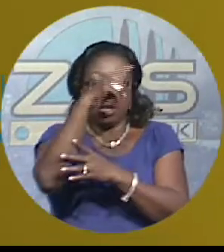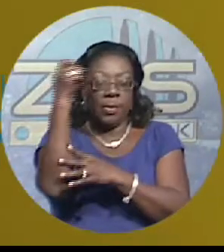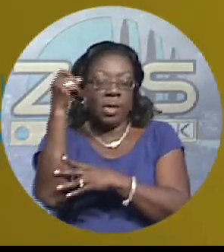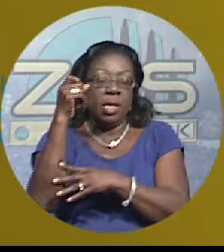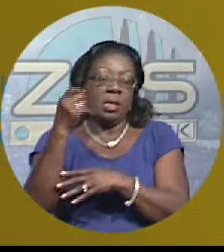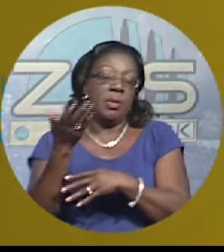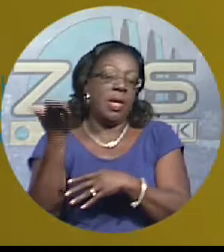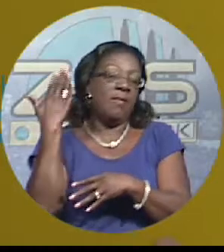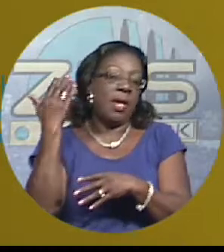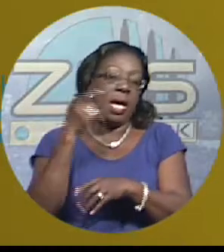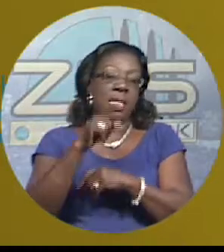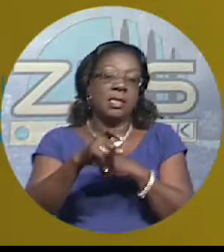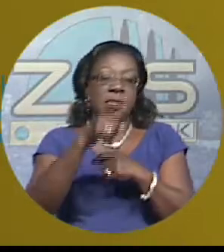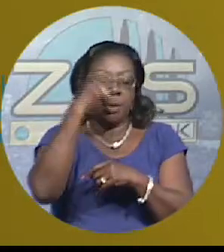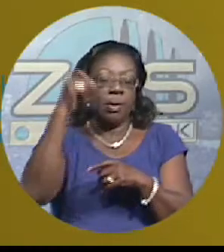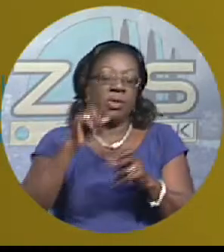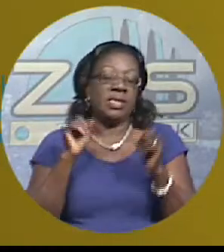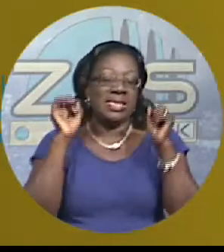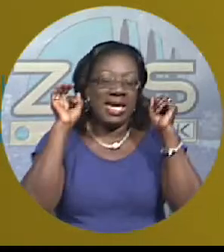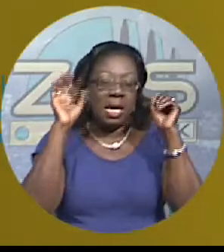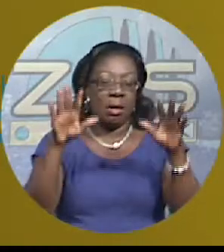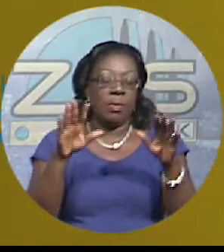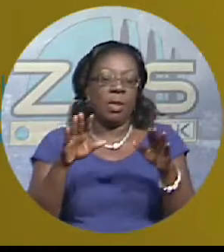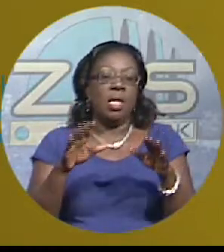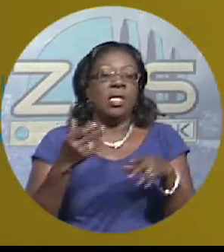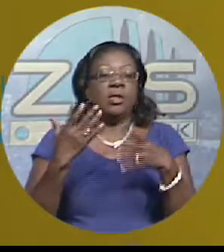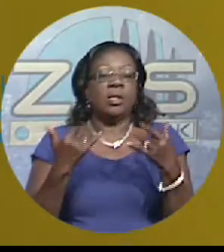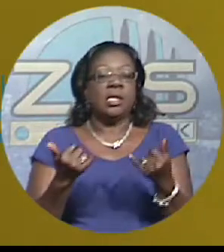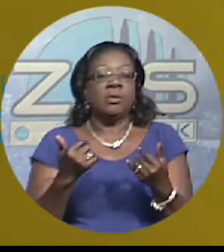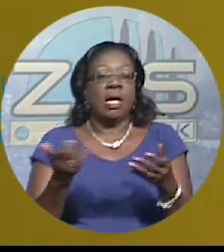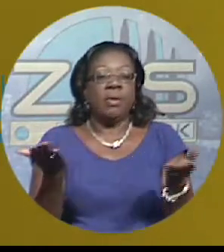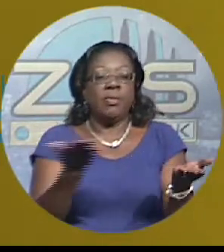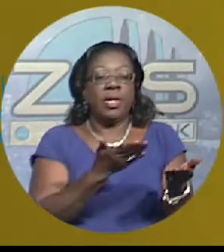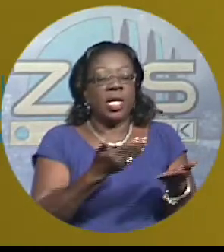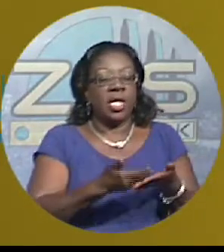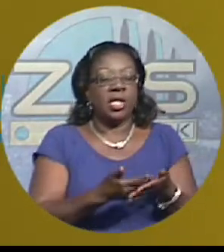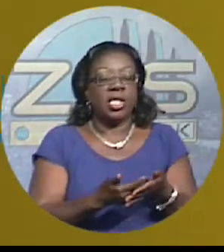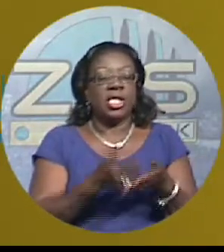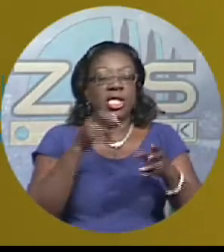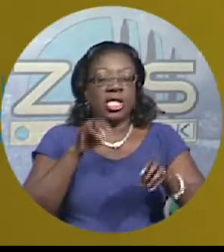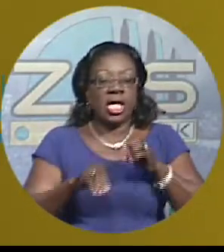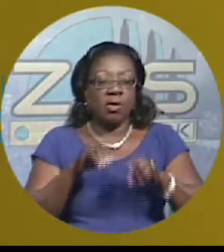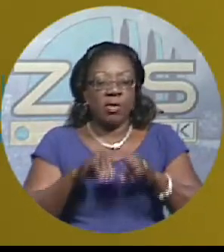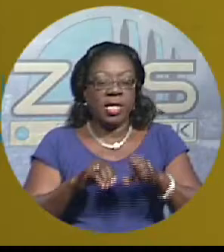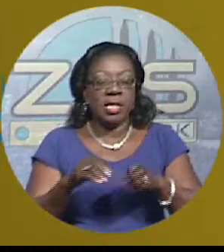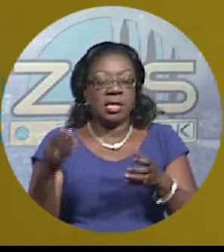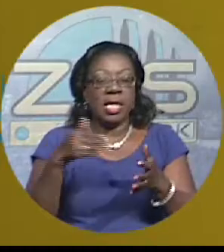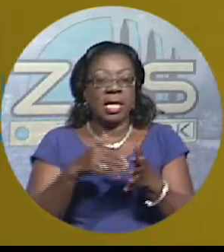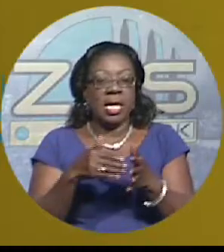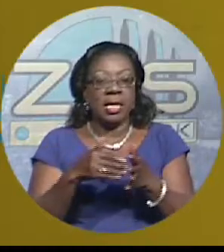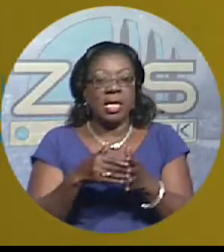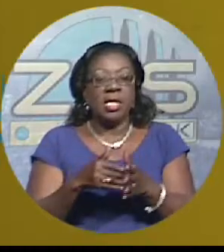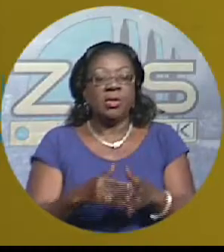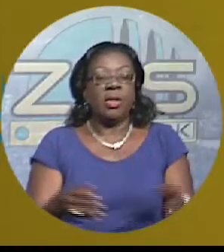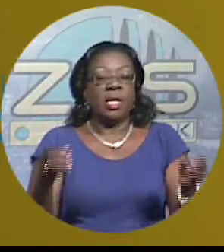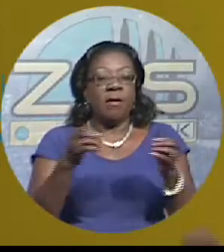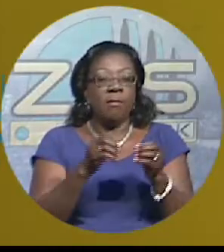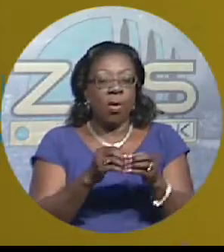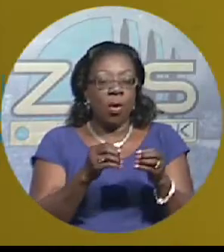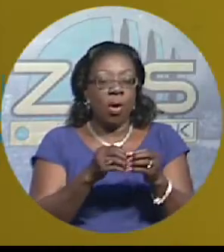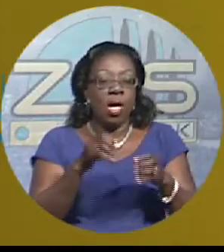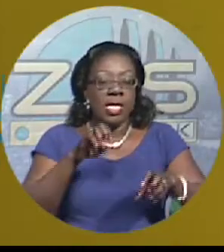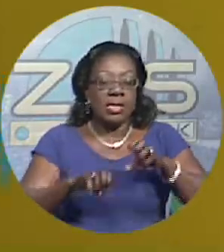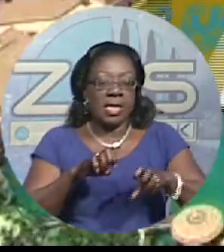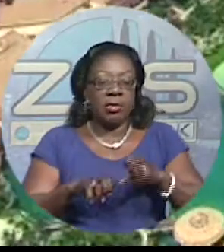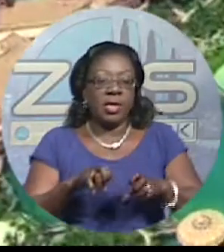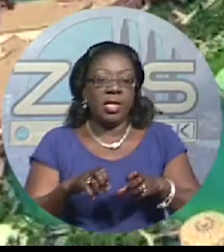had last summer, because last summer was terrible. And that's why we're renting these generators again with that additional 20 megawatts on standby in case we need